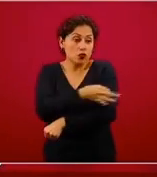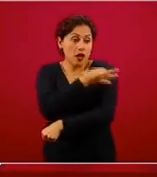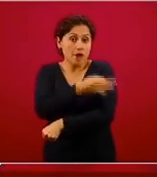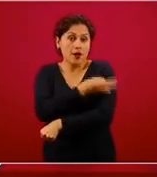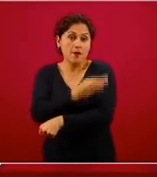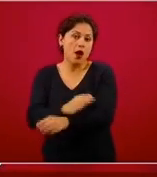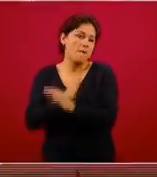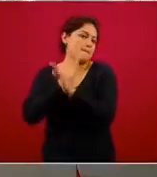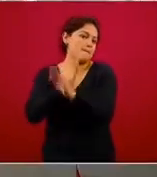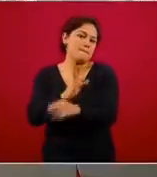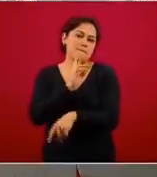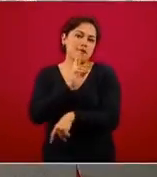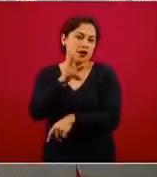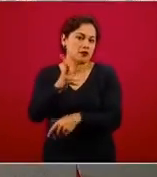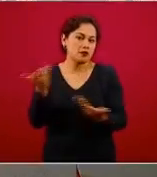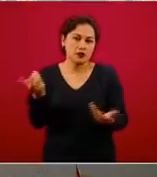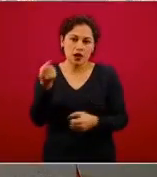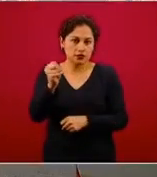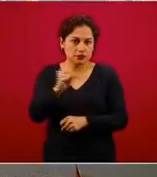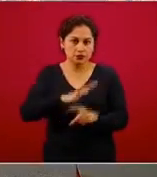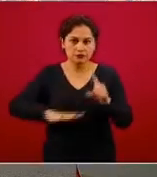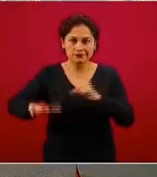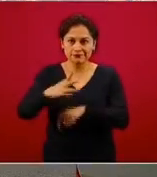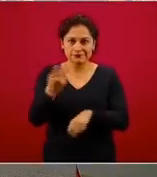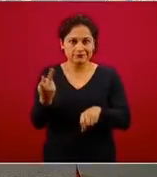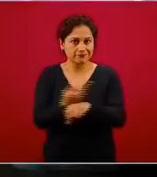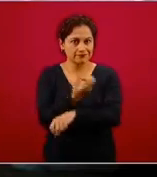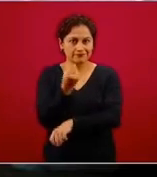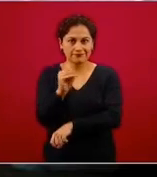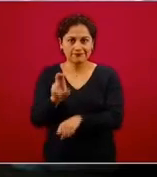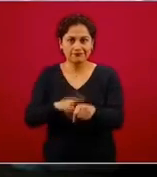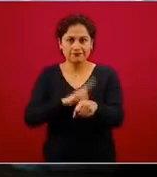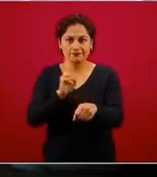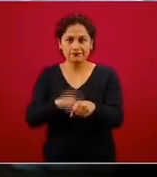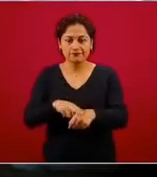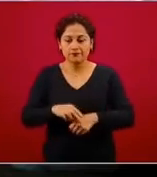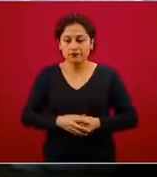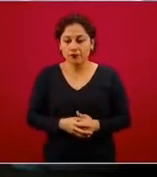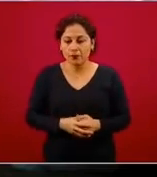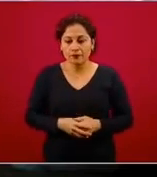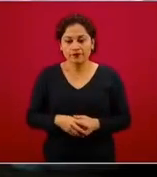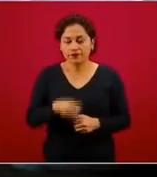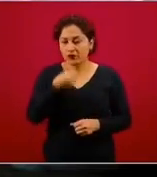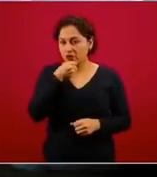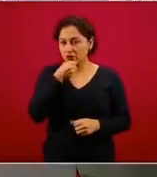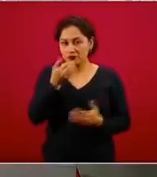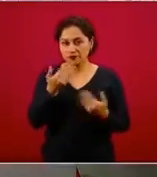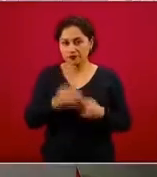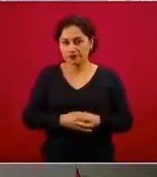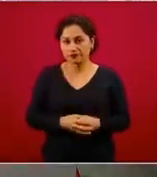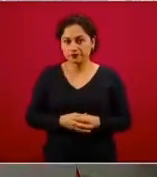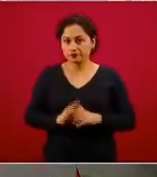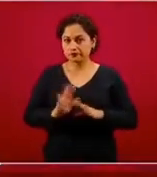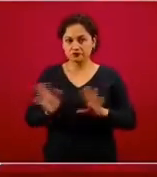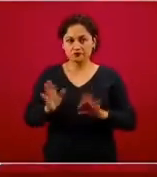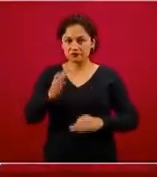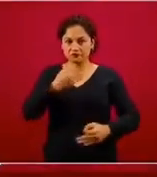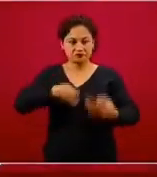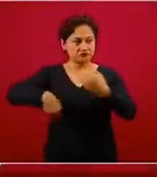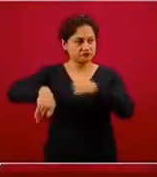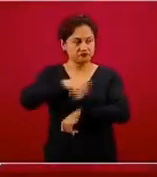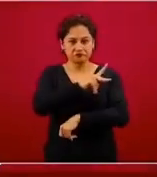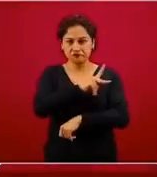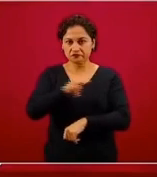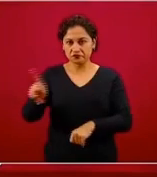situación doing a actual. lot better. That's the general situation. No, How somos many sanos, patients who are vamos a decir.